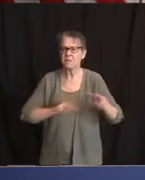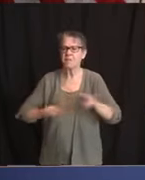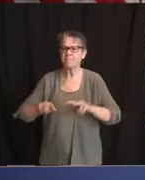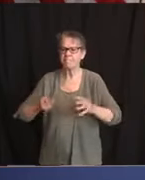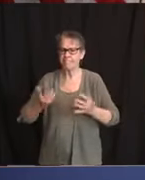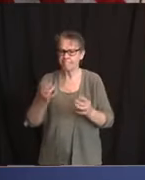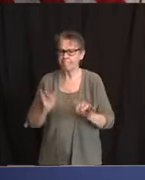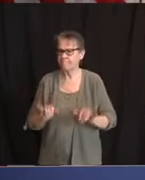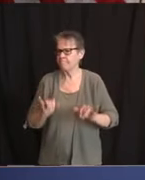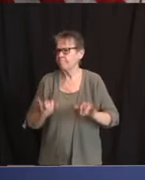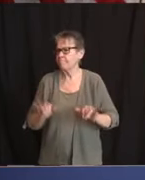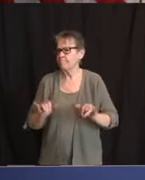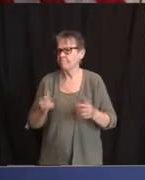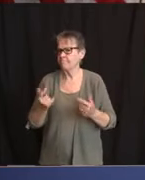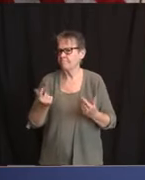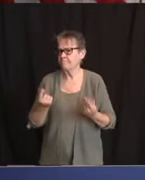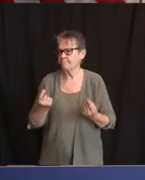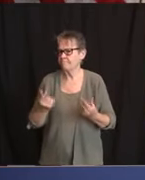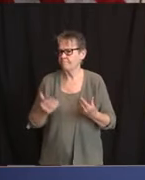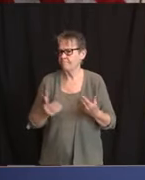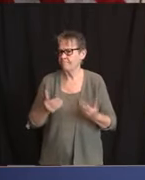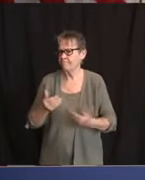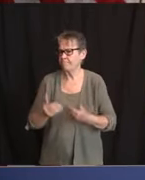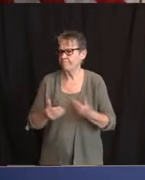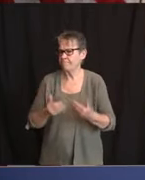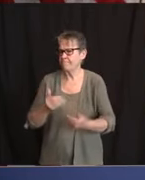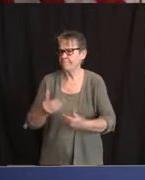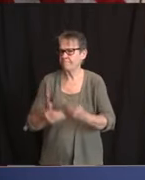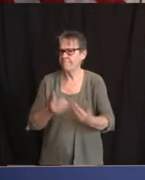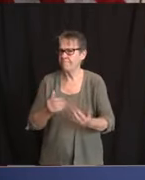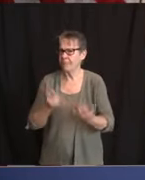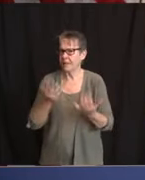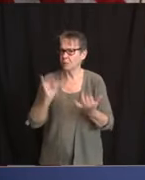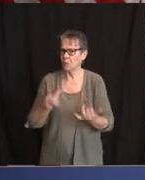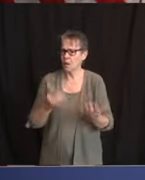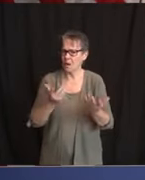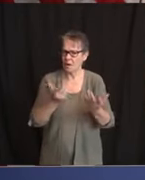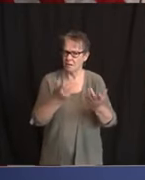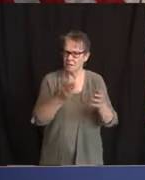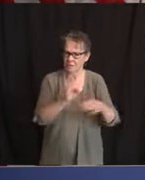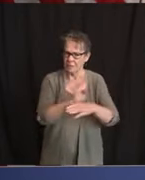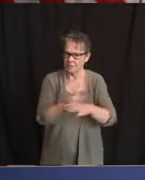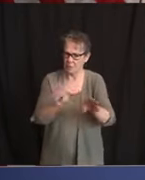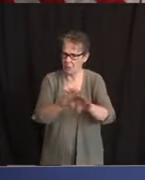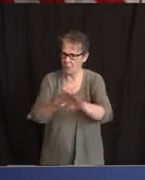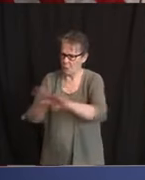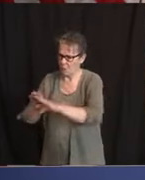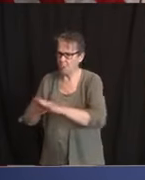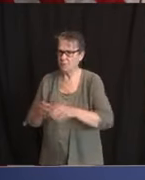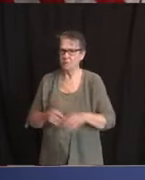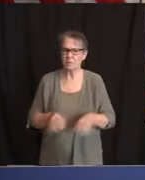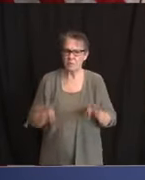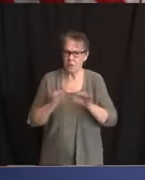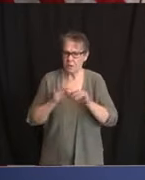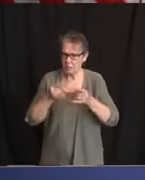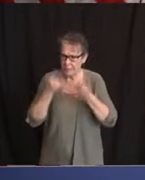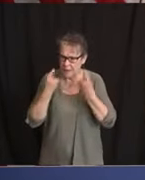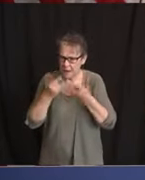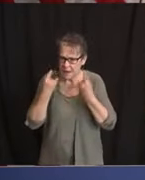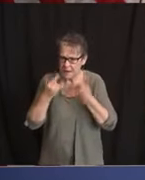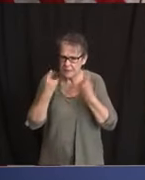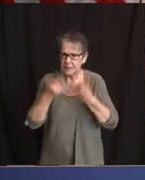American flags at my house. I don't know why Pat didn't say this, but I'm going to say this as an homage to Pat and every other law enforcement officer in